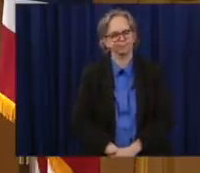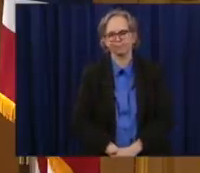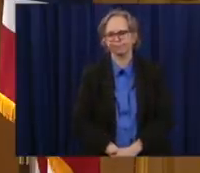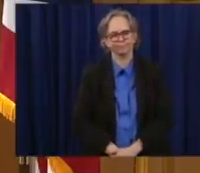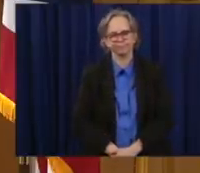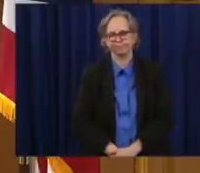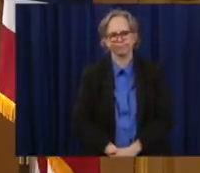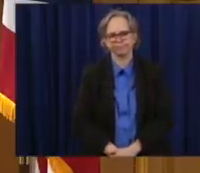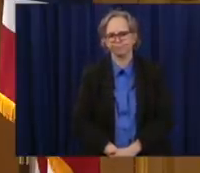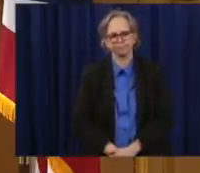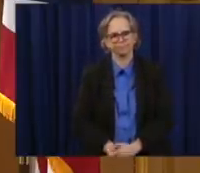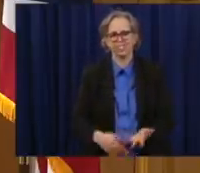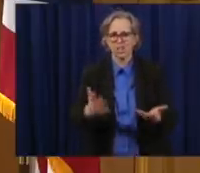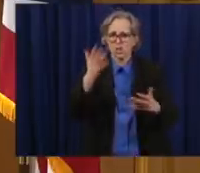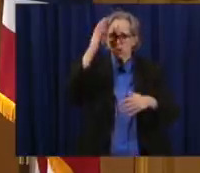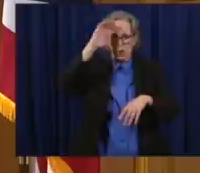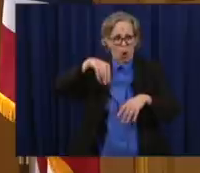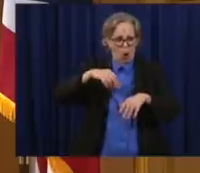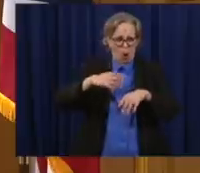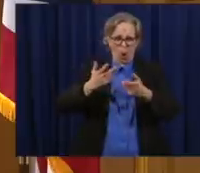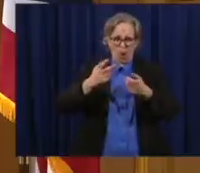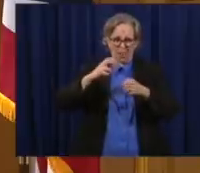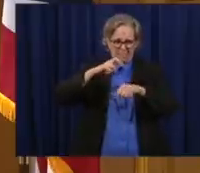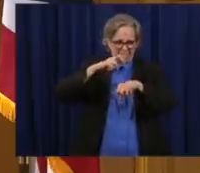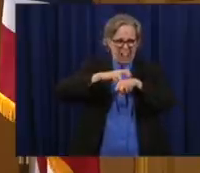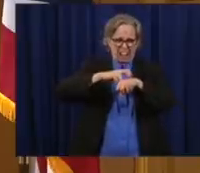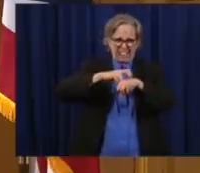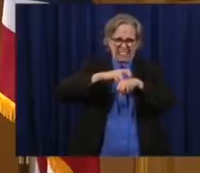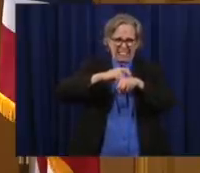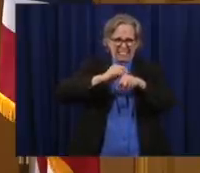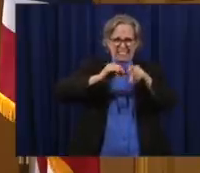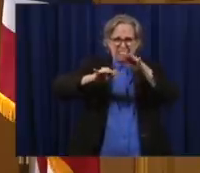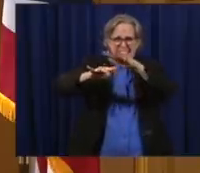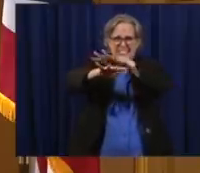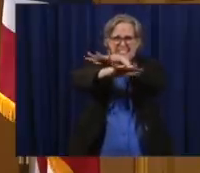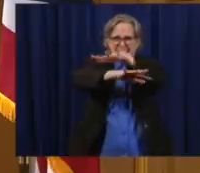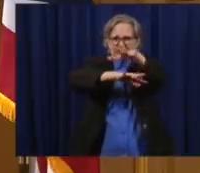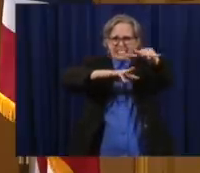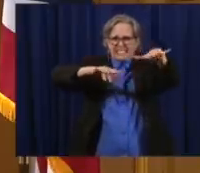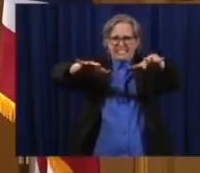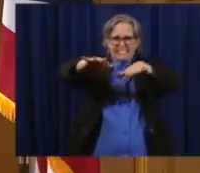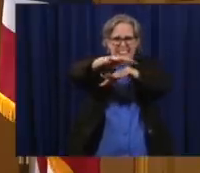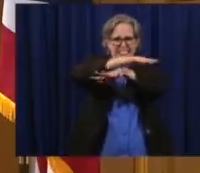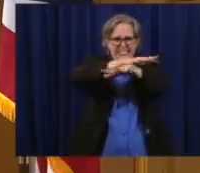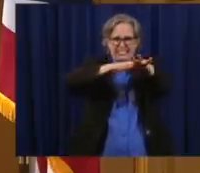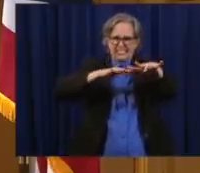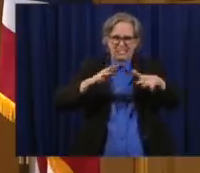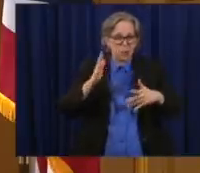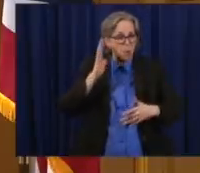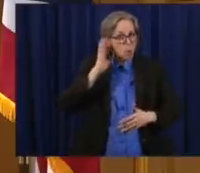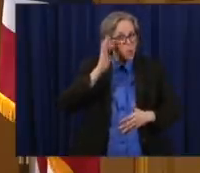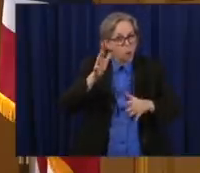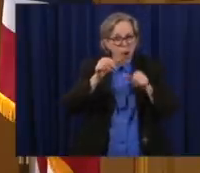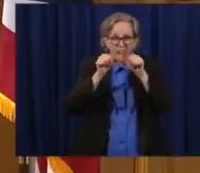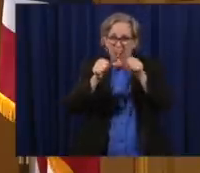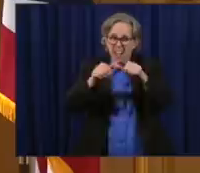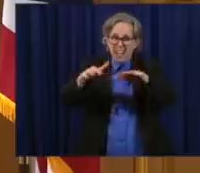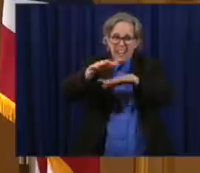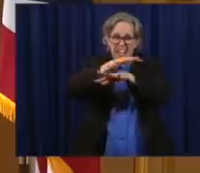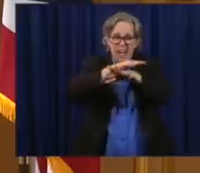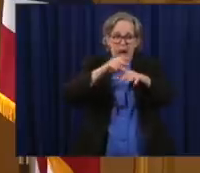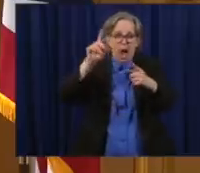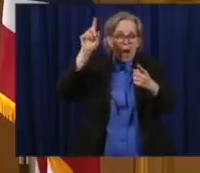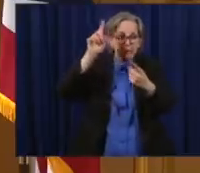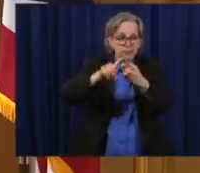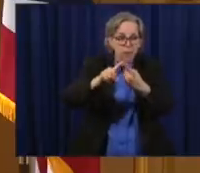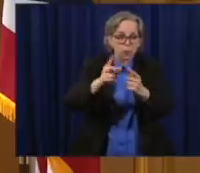monster leaves our state, and that's not going to happen probably until we have the vaccine and we